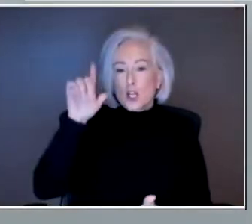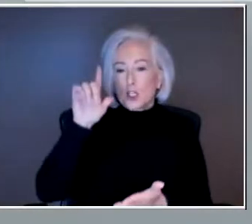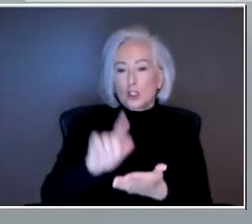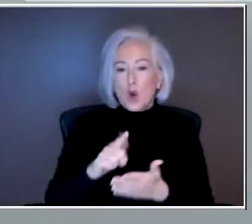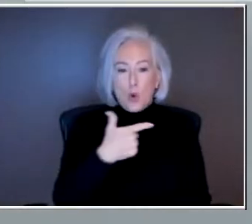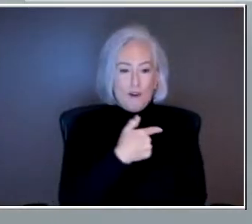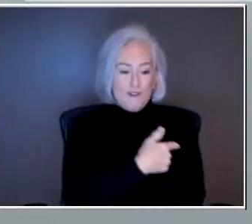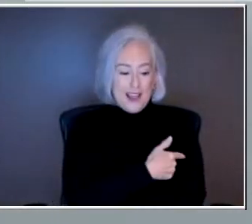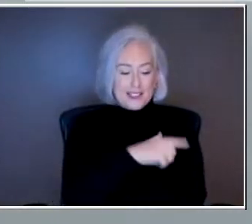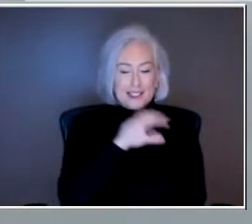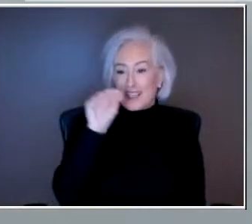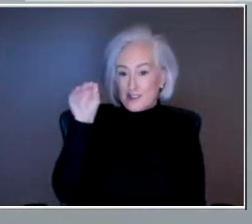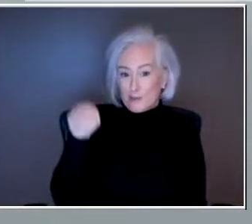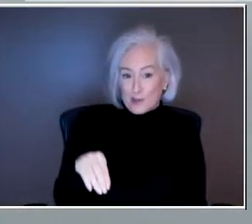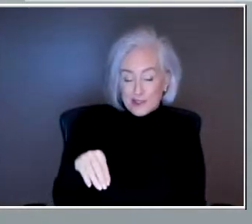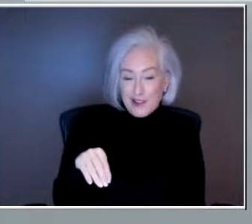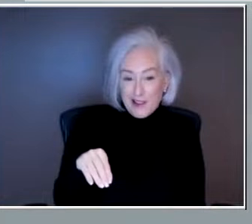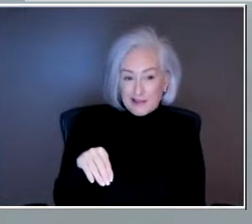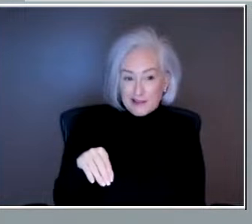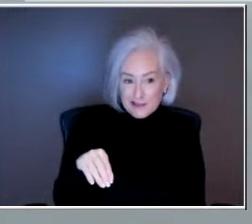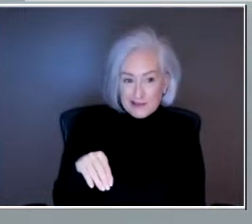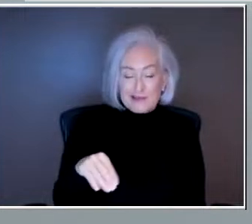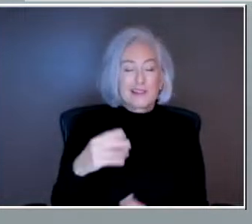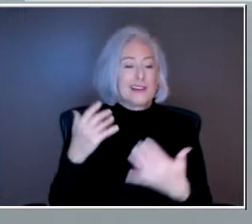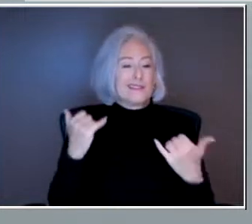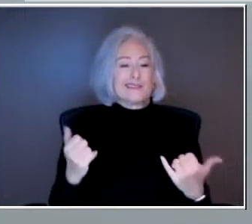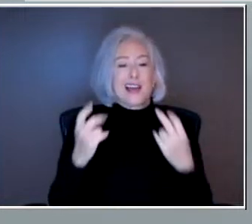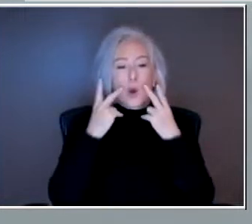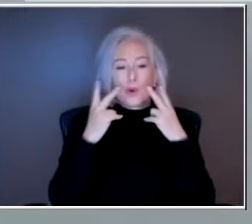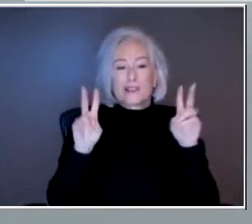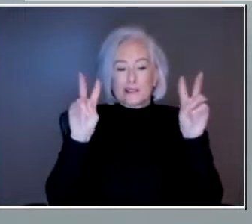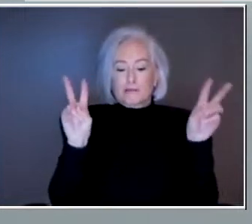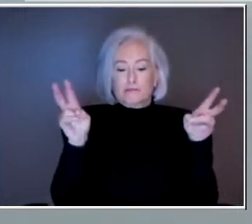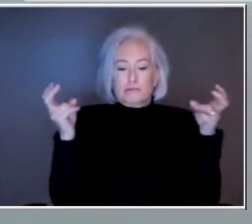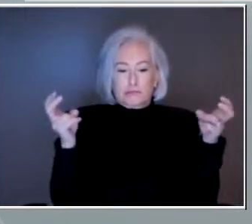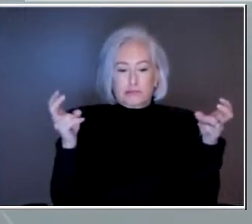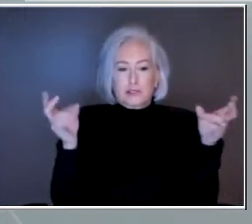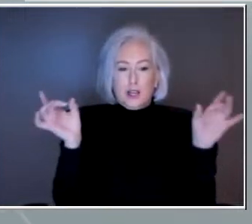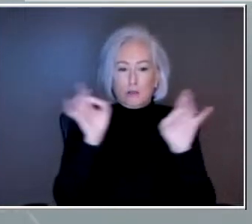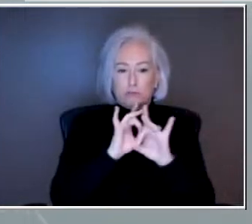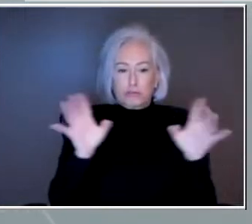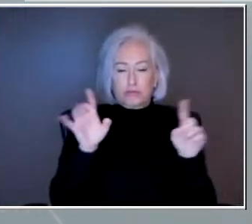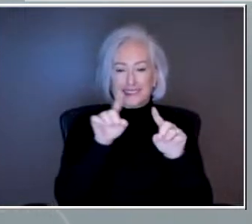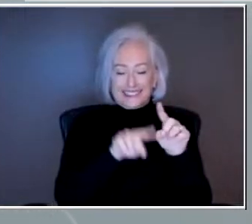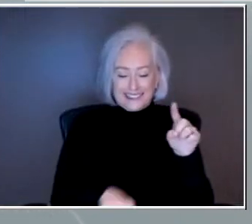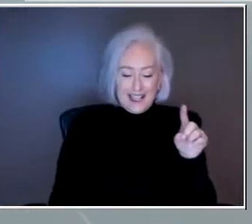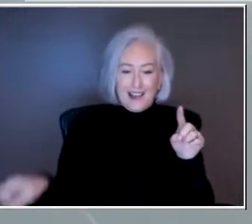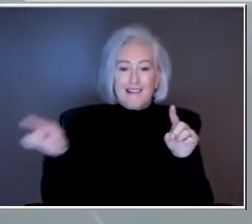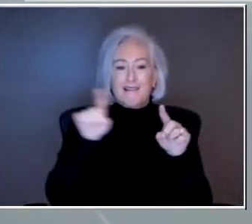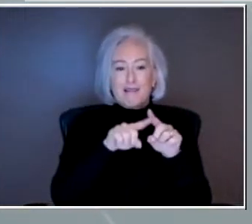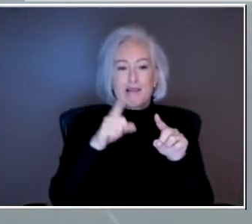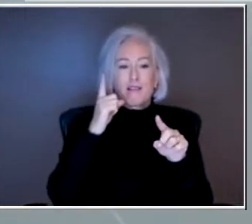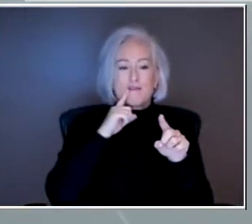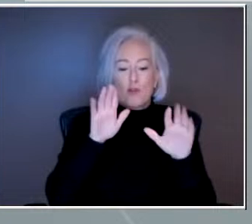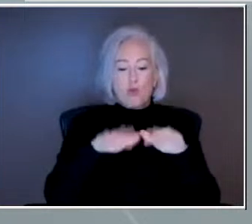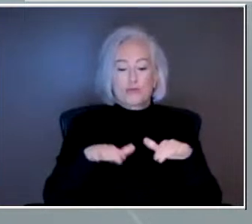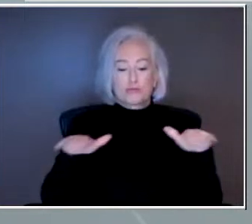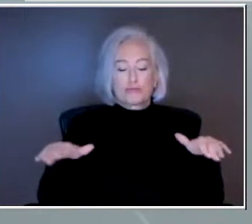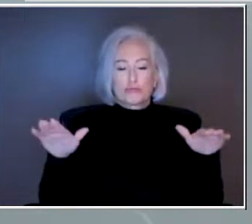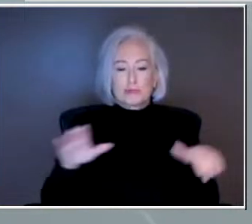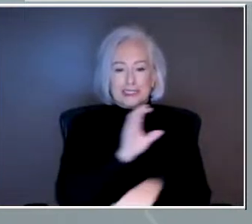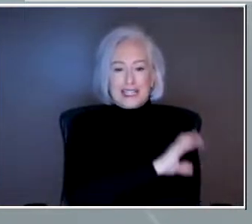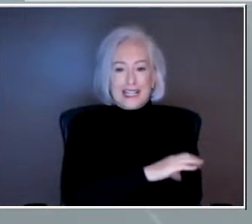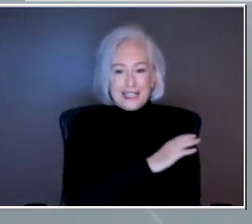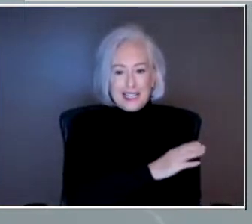led to a headline that's called, quote, kind of a vicious cycle at pediatric clinics, because uptake is so low,